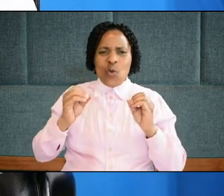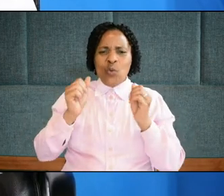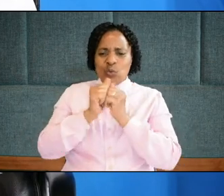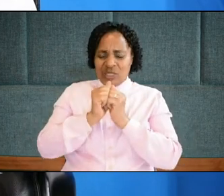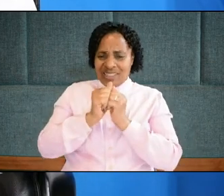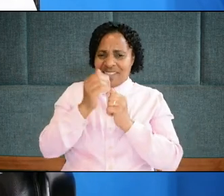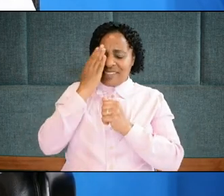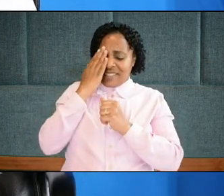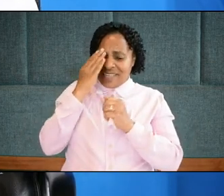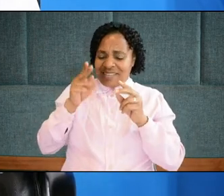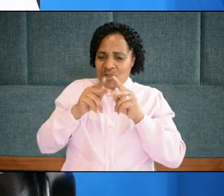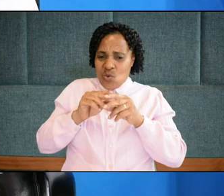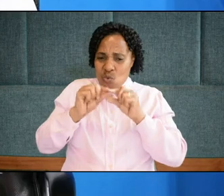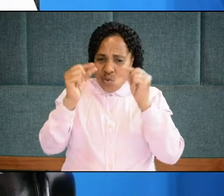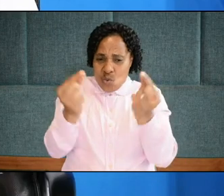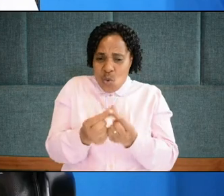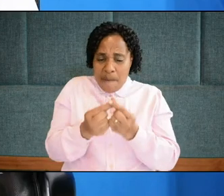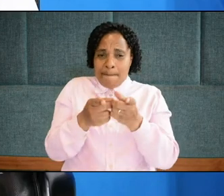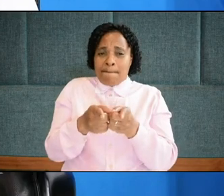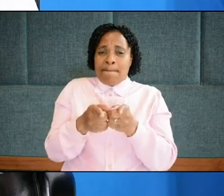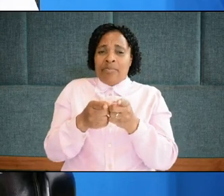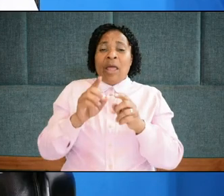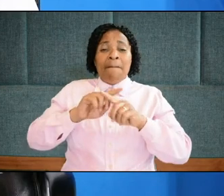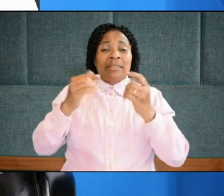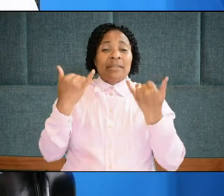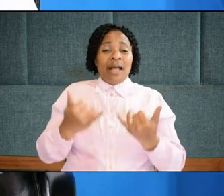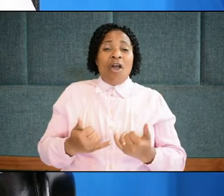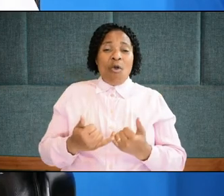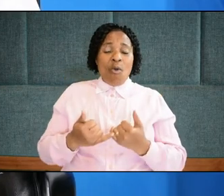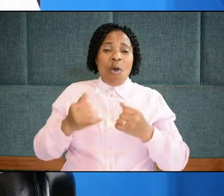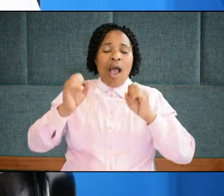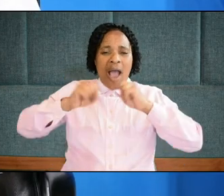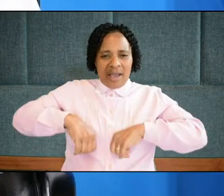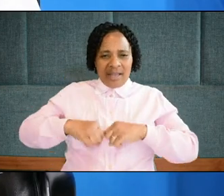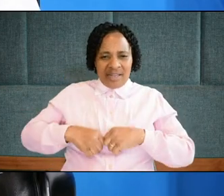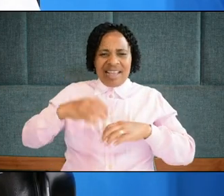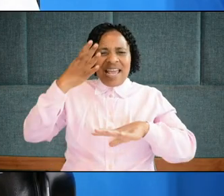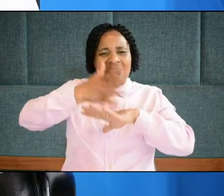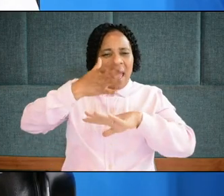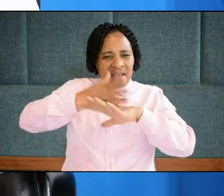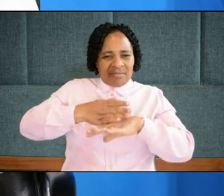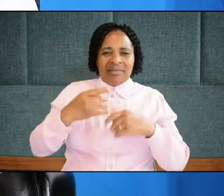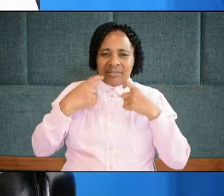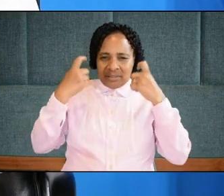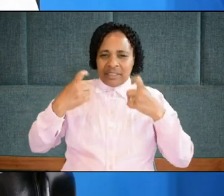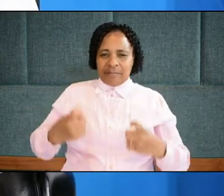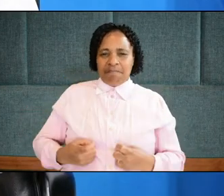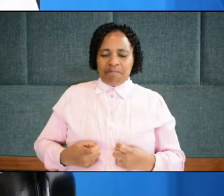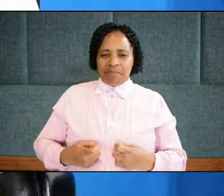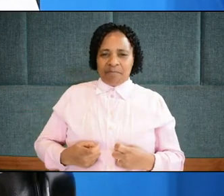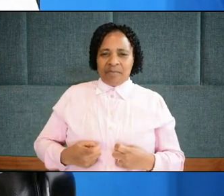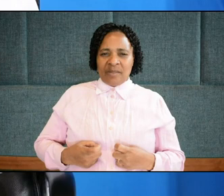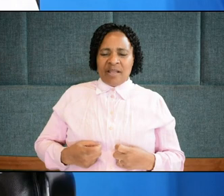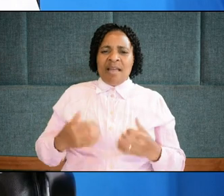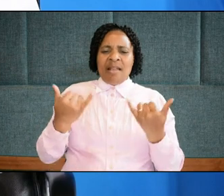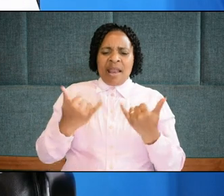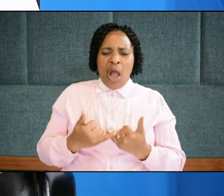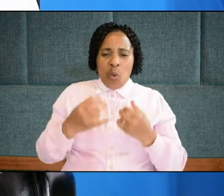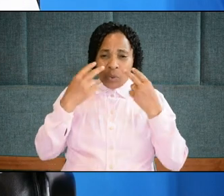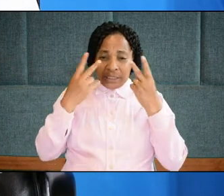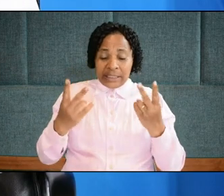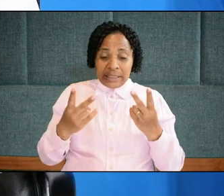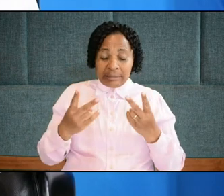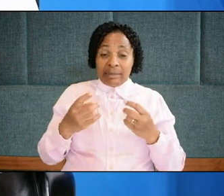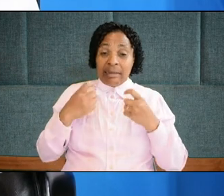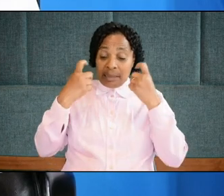camp. And I think we can all agree that deception is a sin. And now we are seeing the results of that sin, both